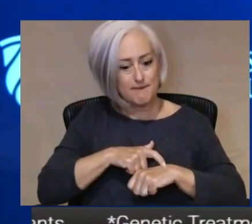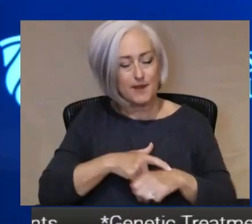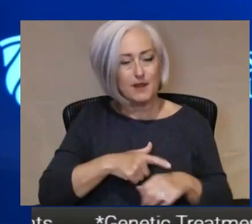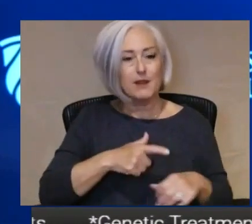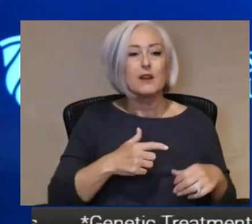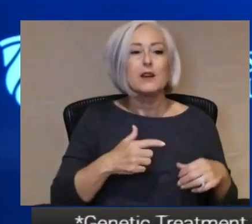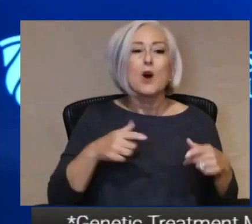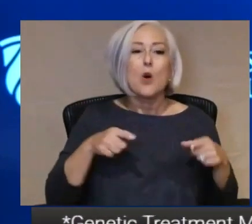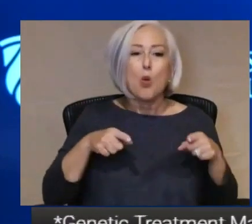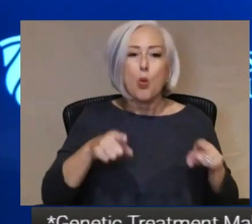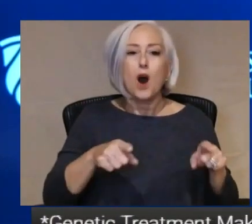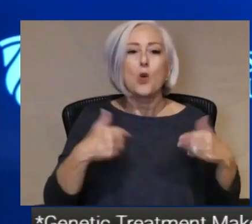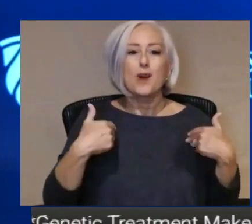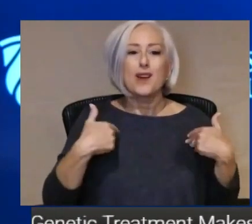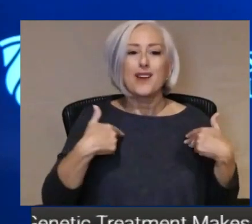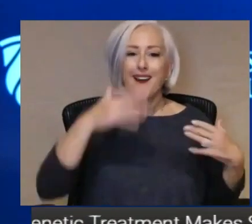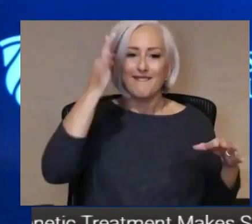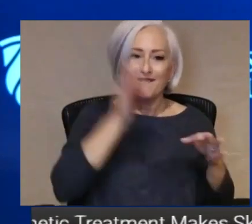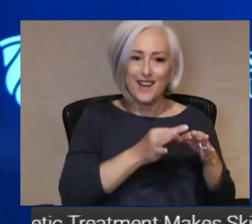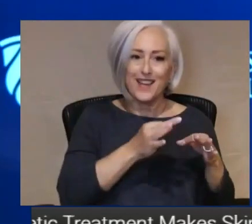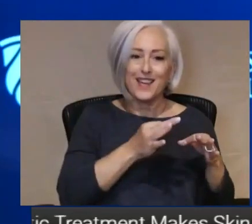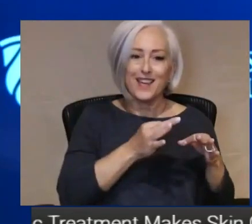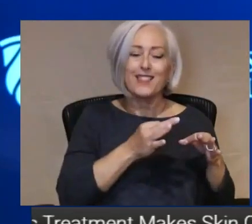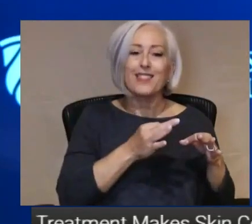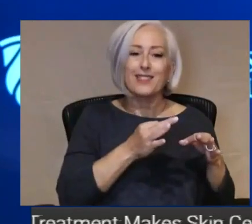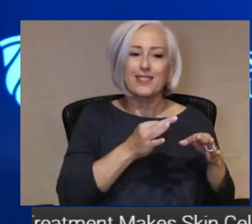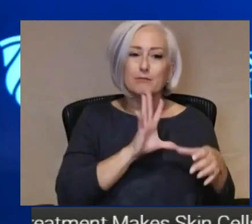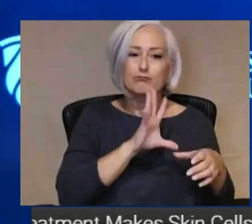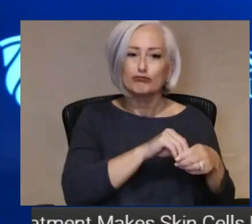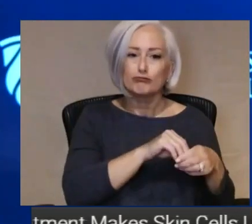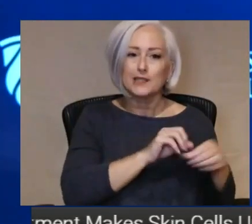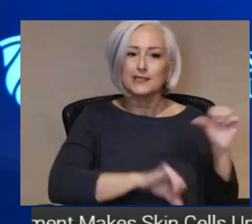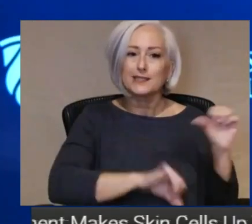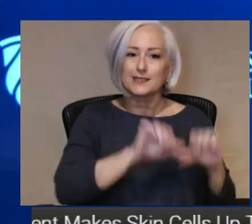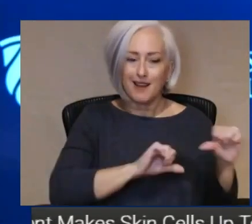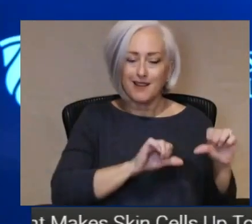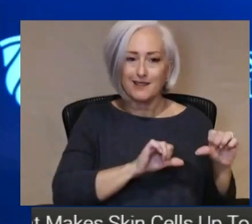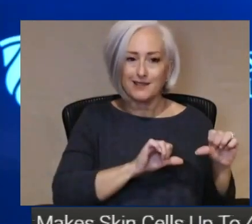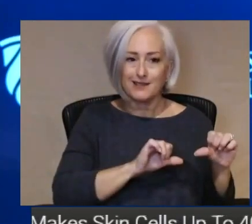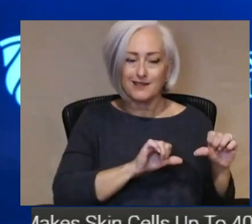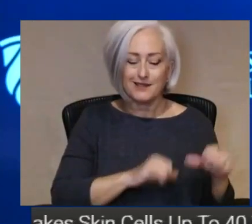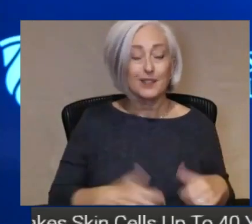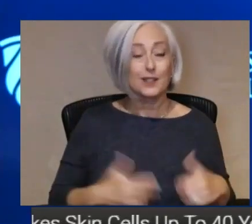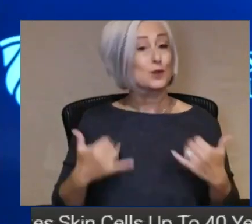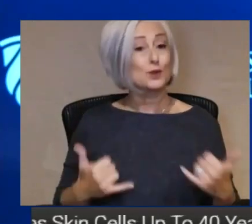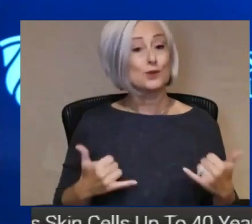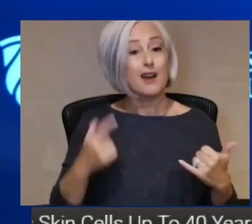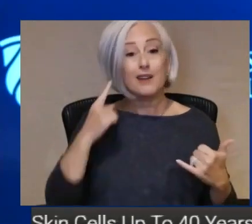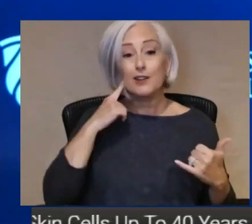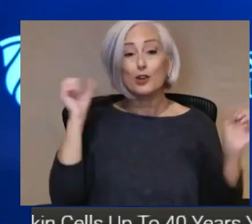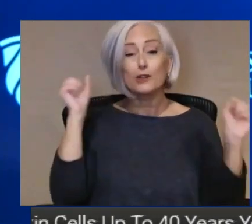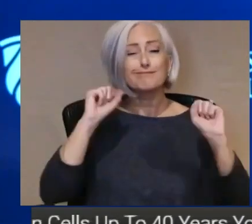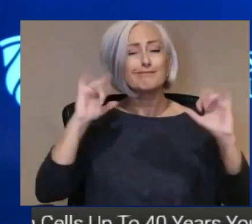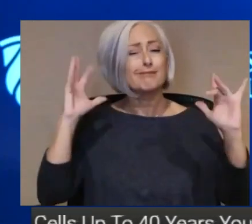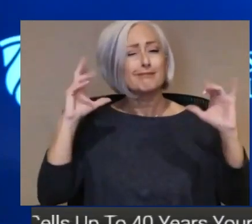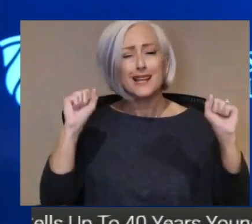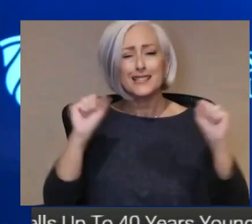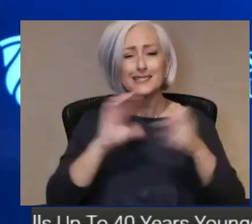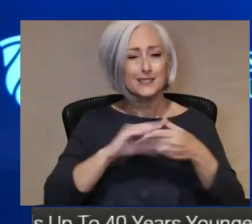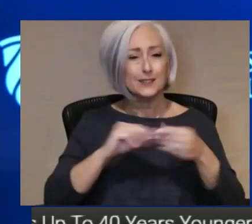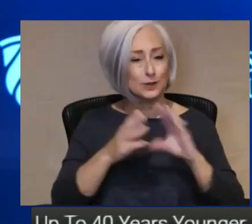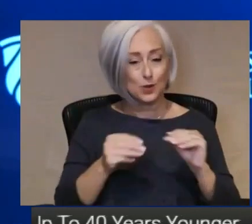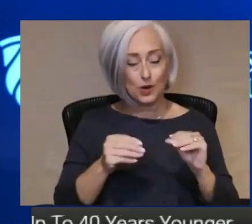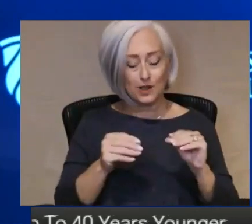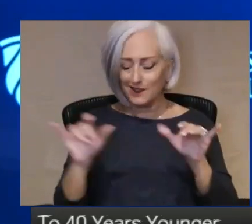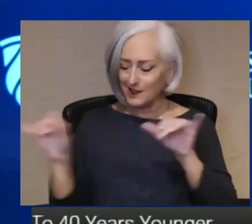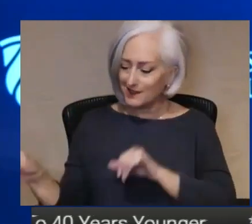help us get an answer. What you've heard today is a remarkable story, but it's true for so many different diseases that when we hang